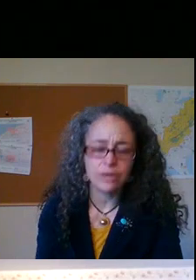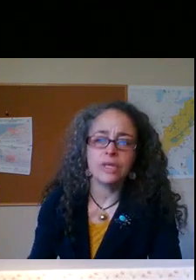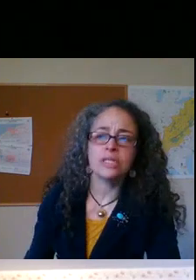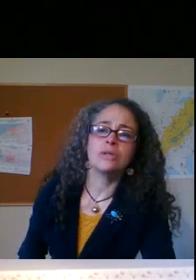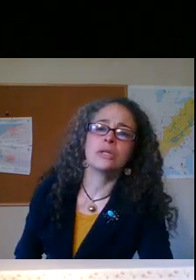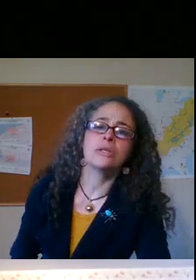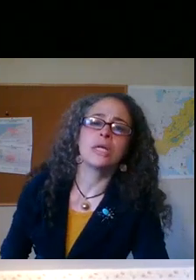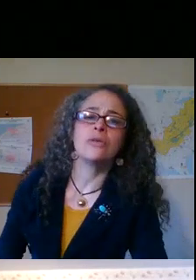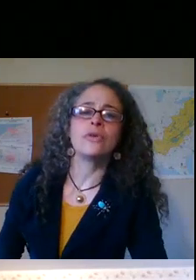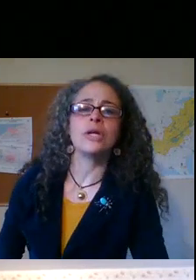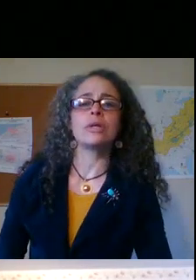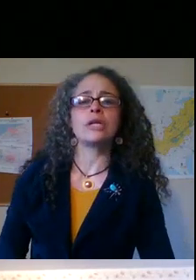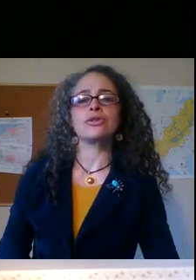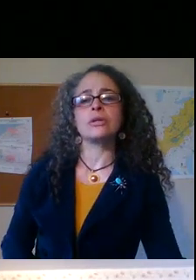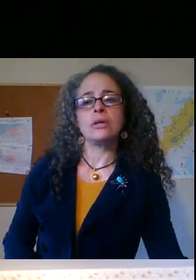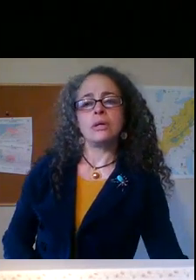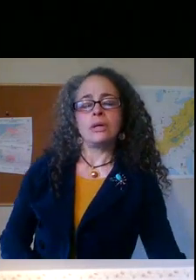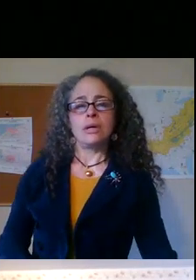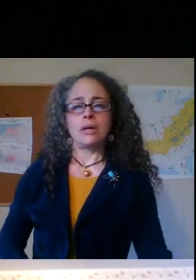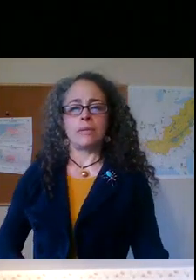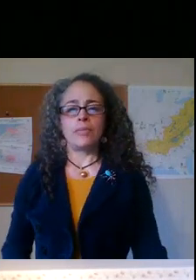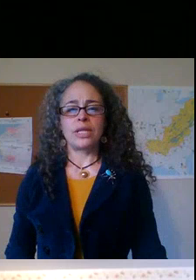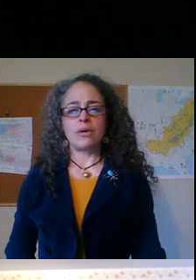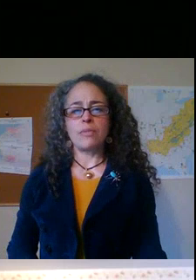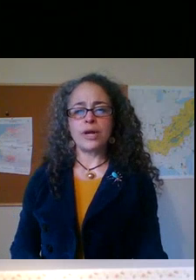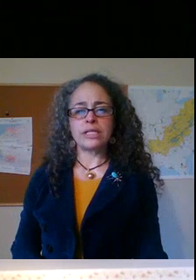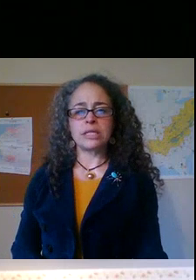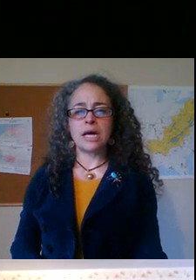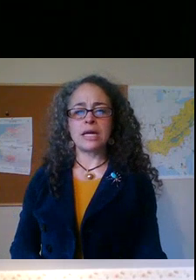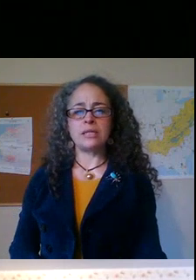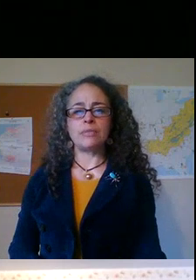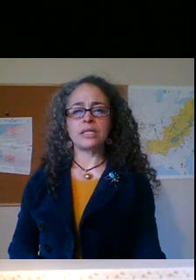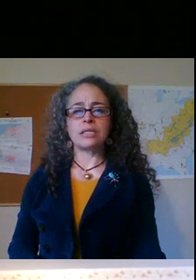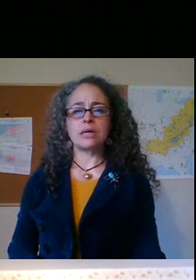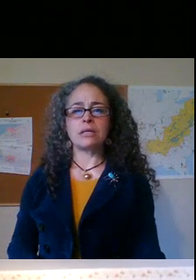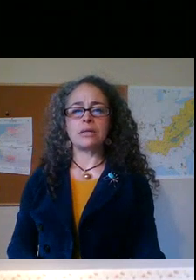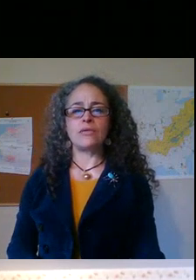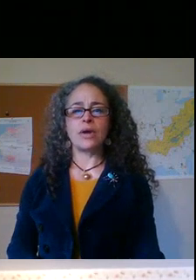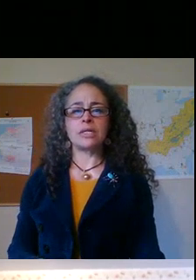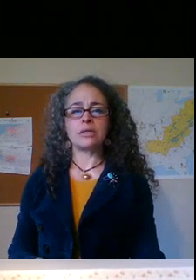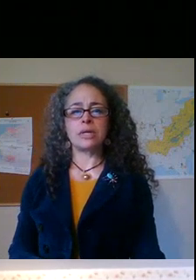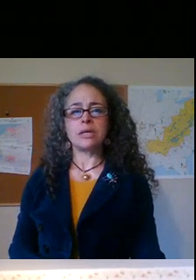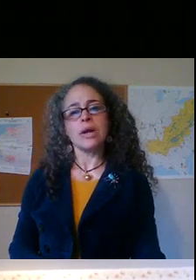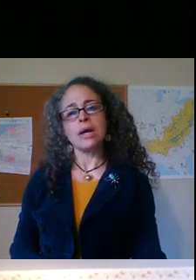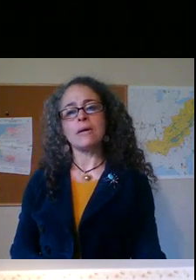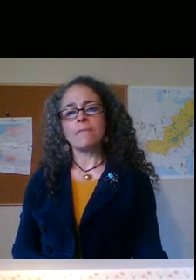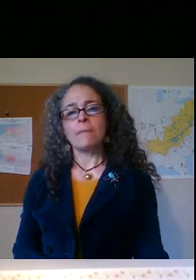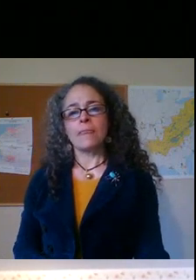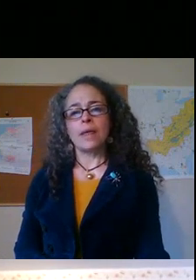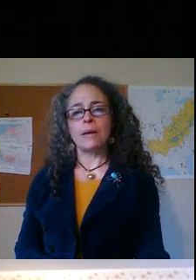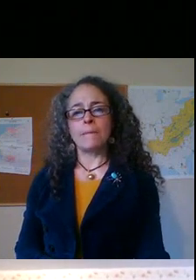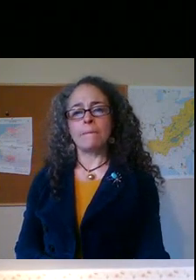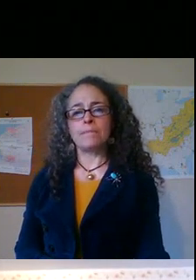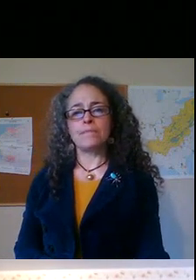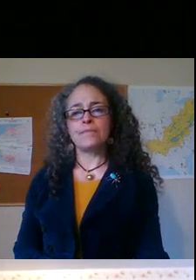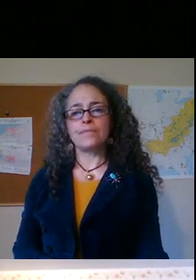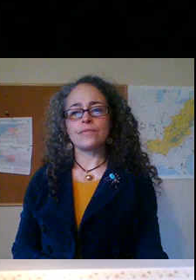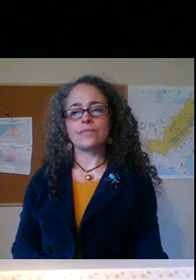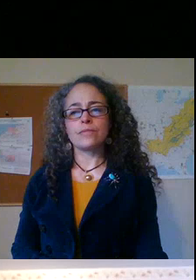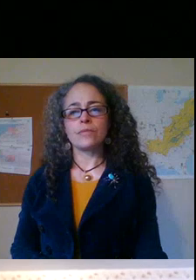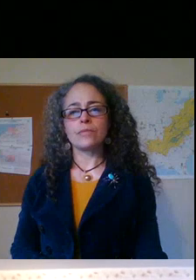I'll provide you this so you can look it over at your leisure. But there are points assigned based on the various criteria.